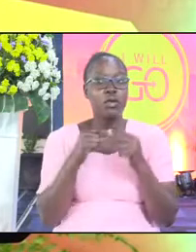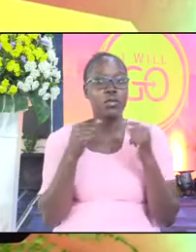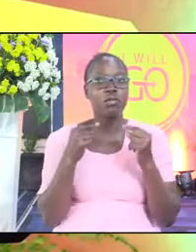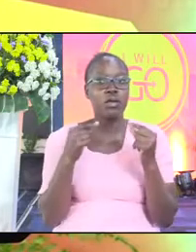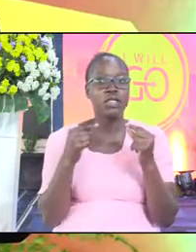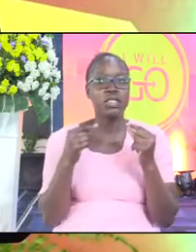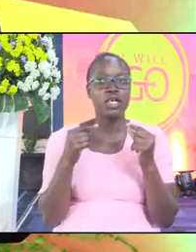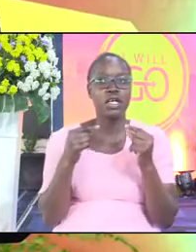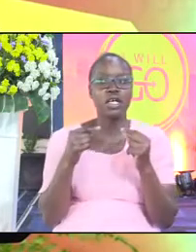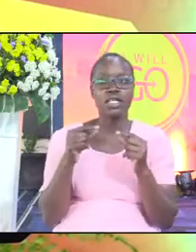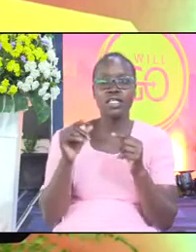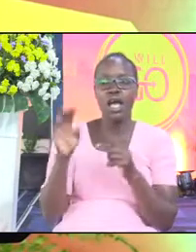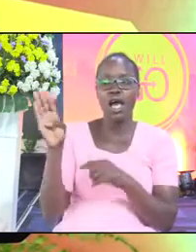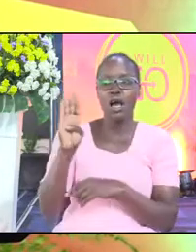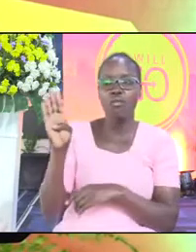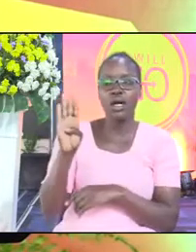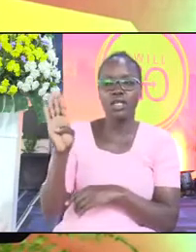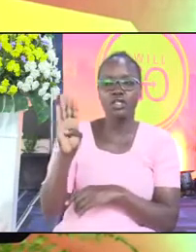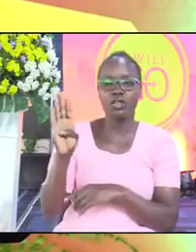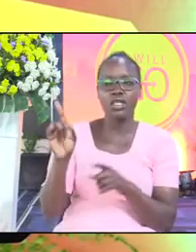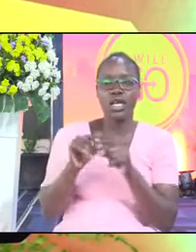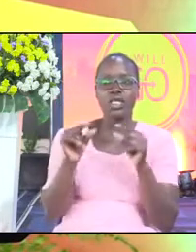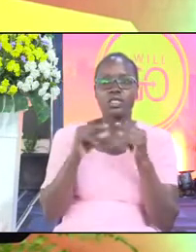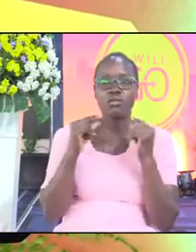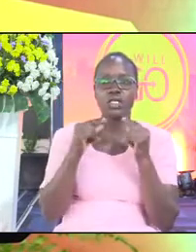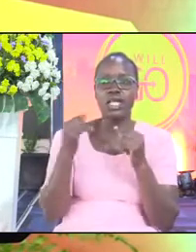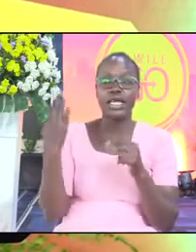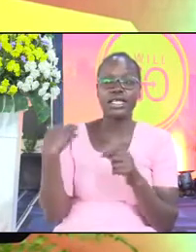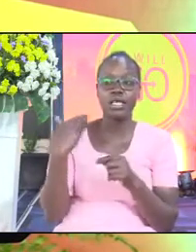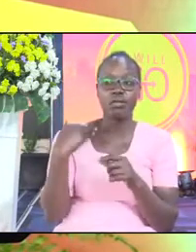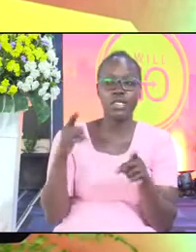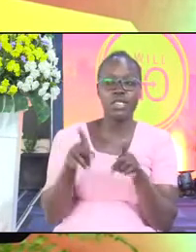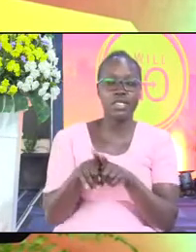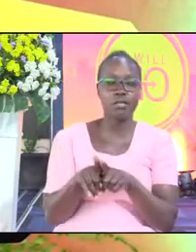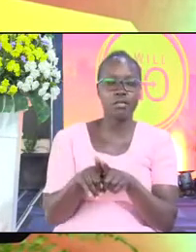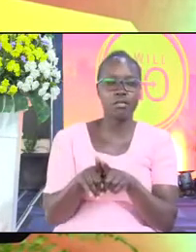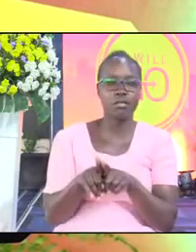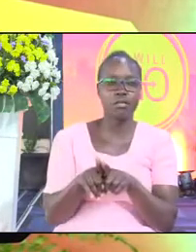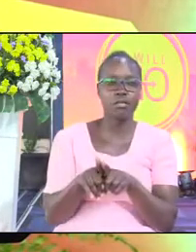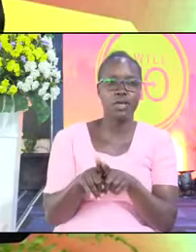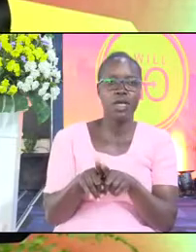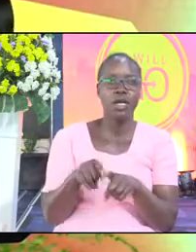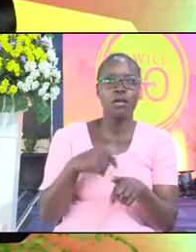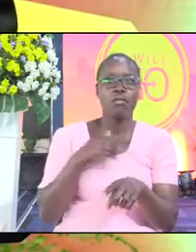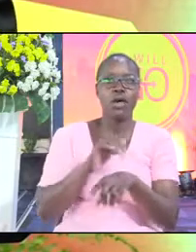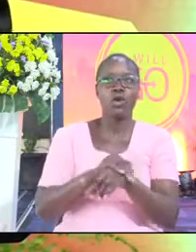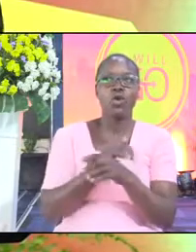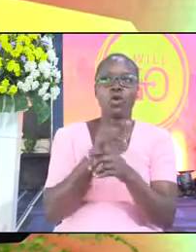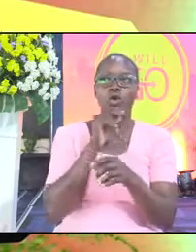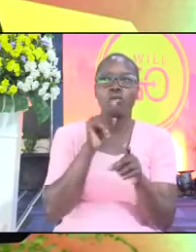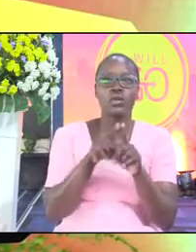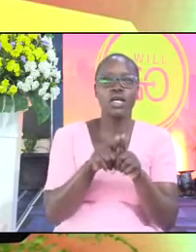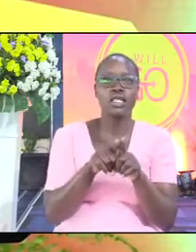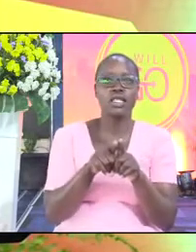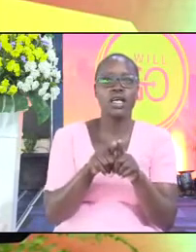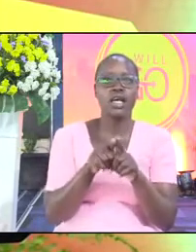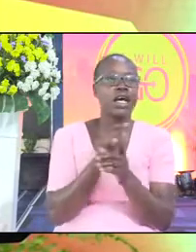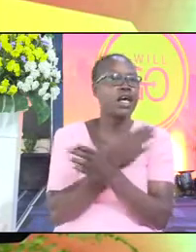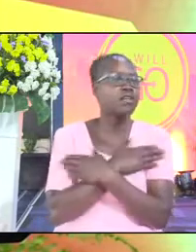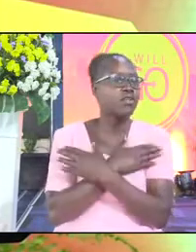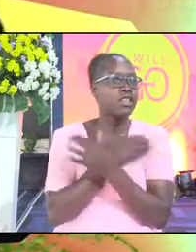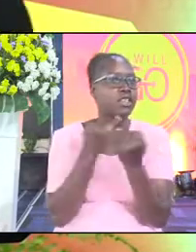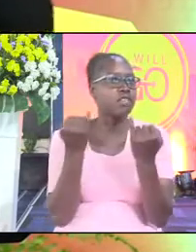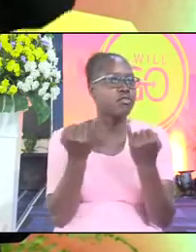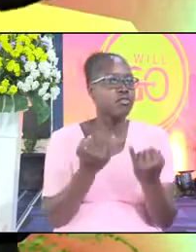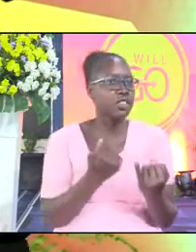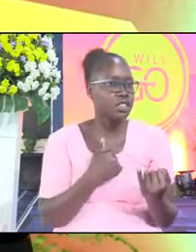at Barrington as the pastor and chaplain. And my good brother and friend, Dr. and Mrs. Wangai, invited